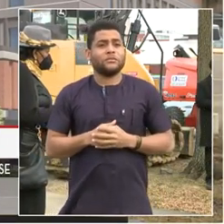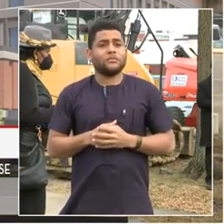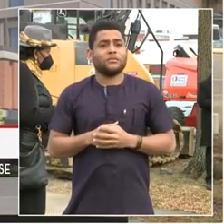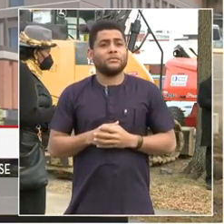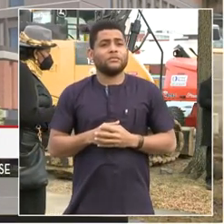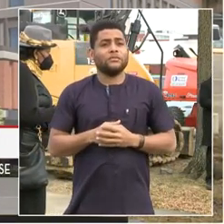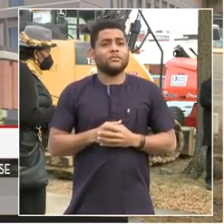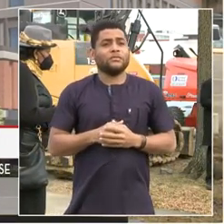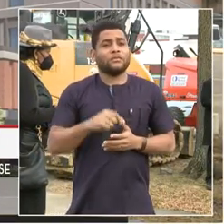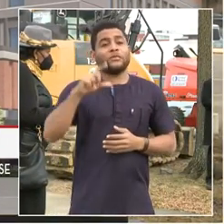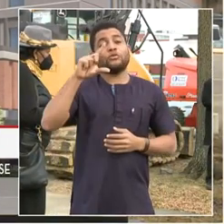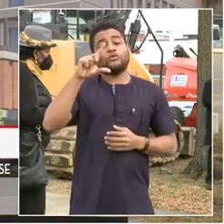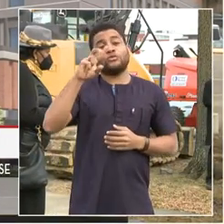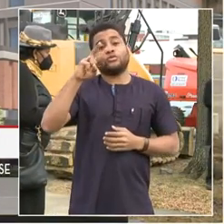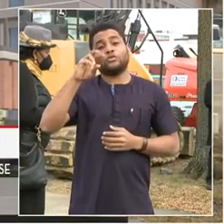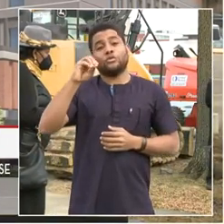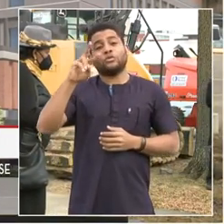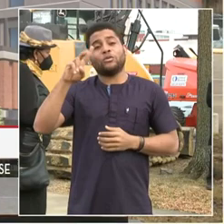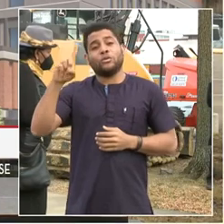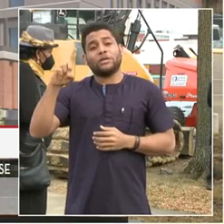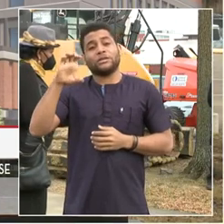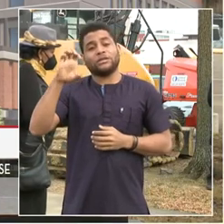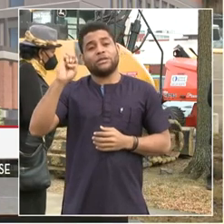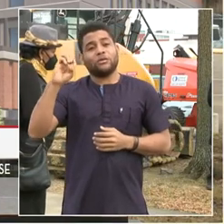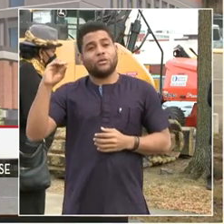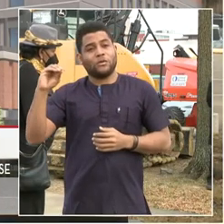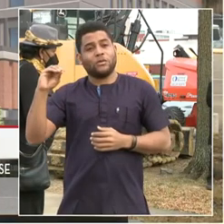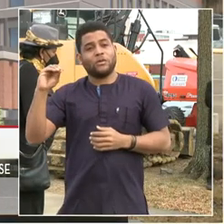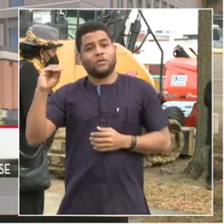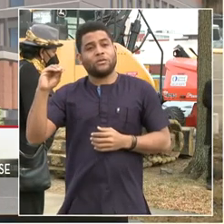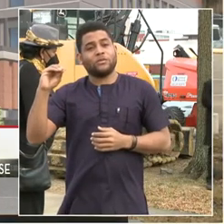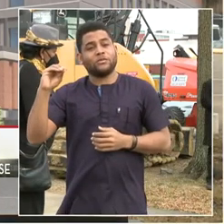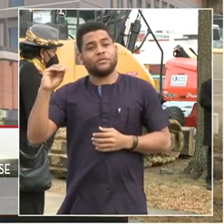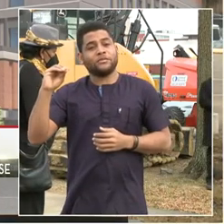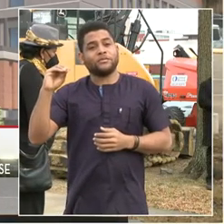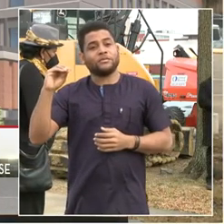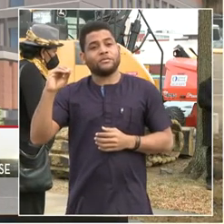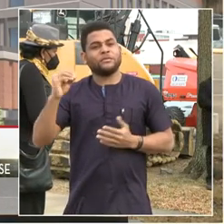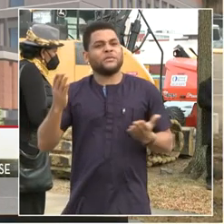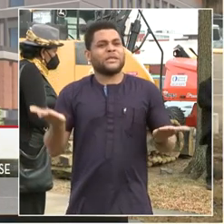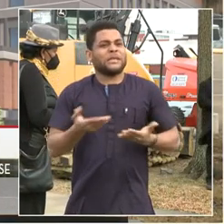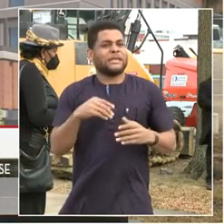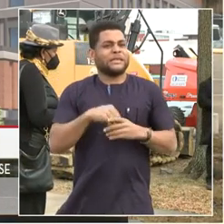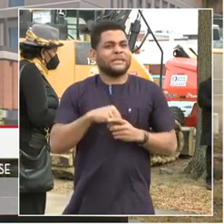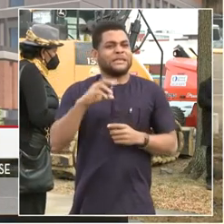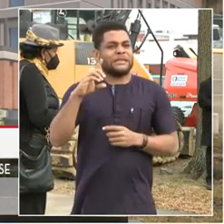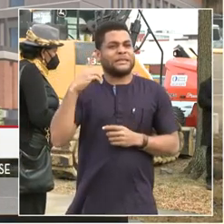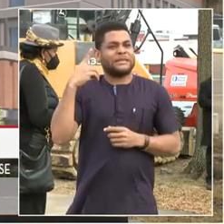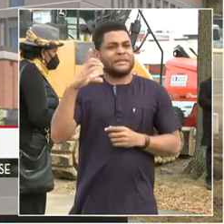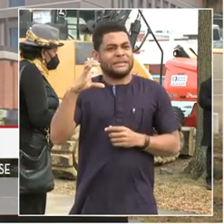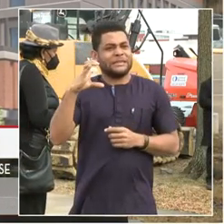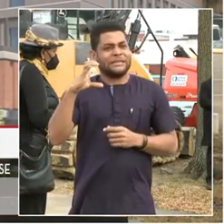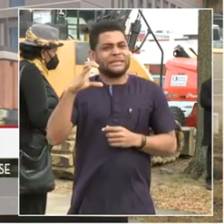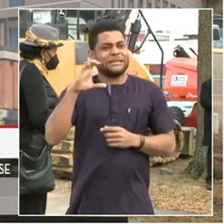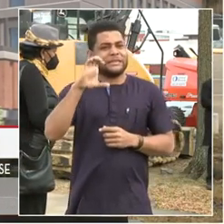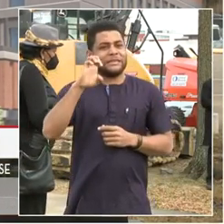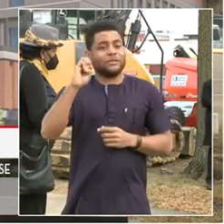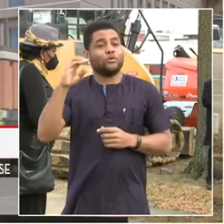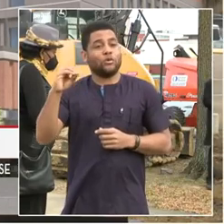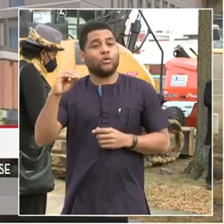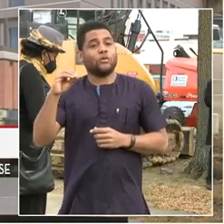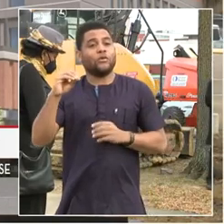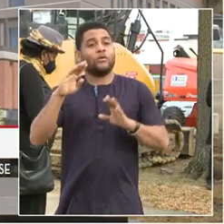2021 CEO of the Year here in the District of Columbia, the CEO of Children's